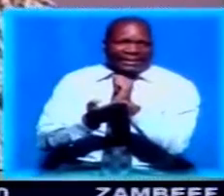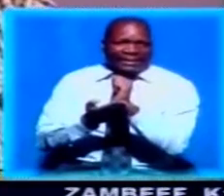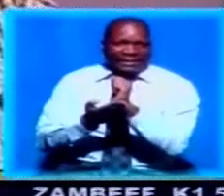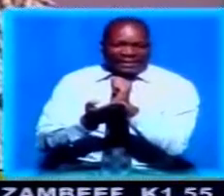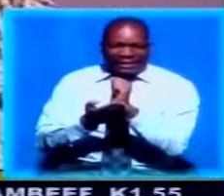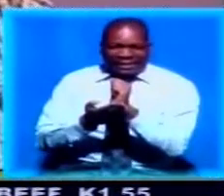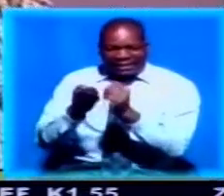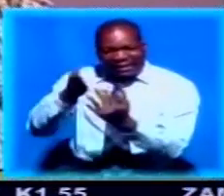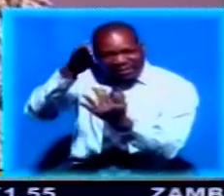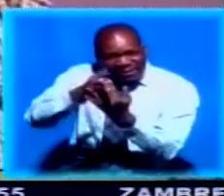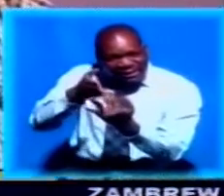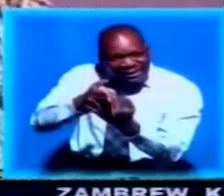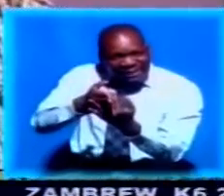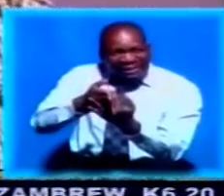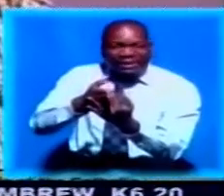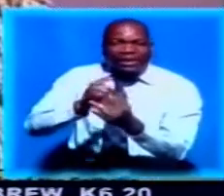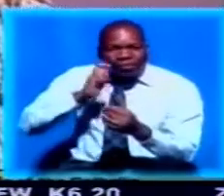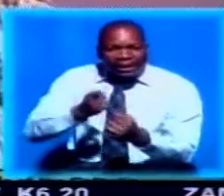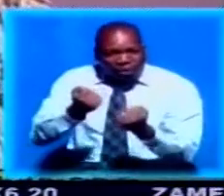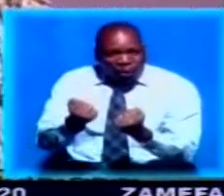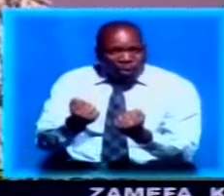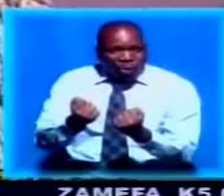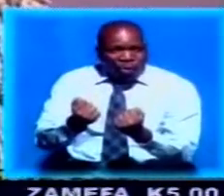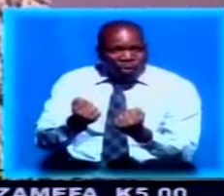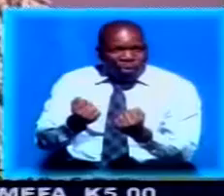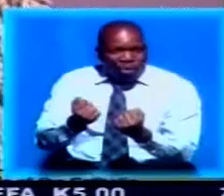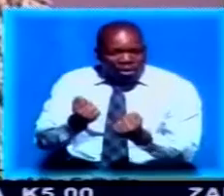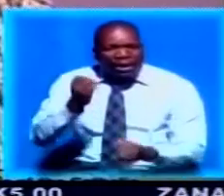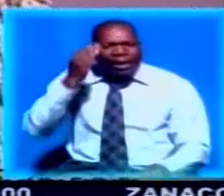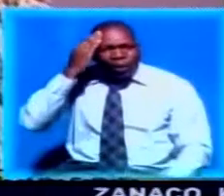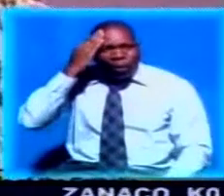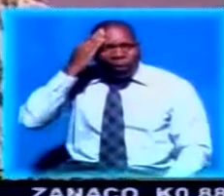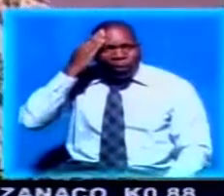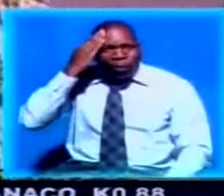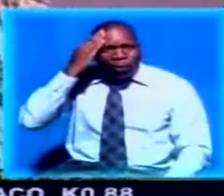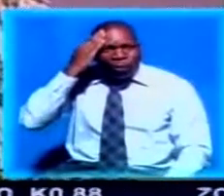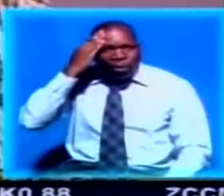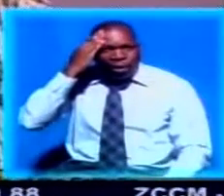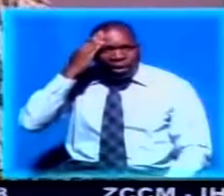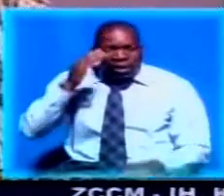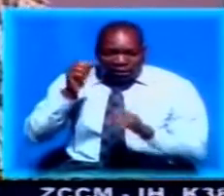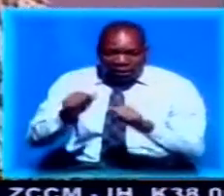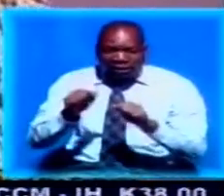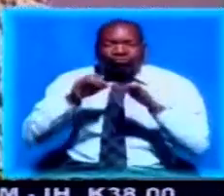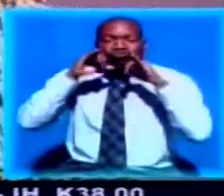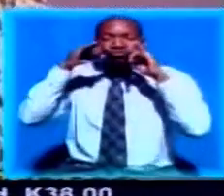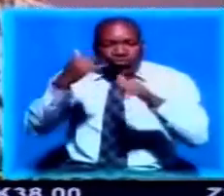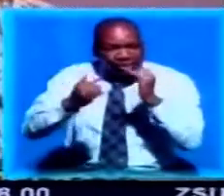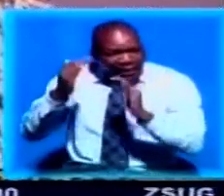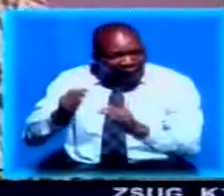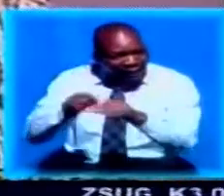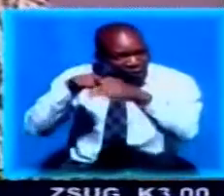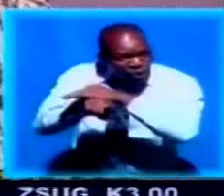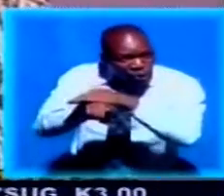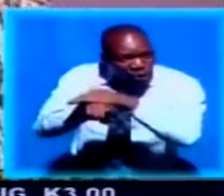middle of the park to anchor the midfield. We know now that we can, play with very offensive players. We know who can score. We know who